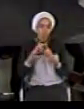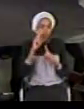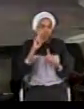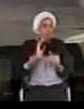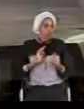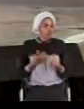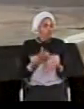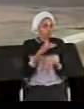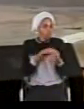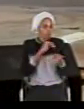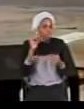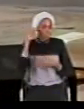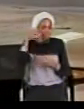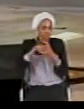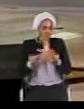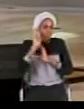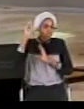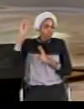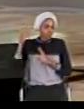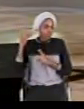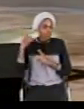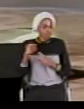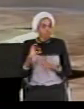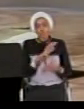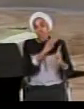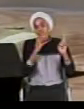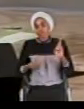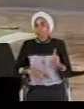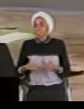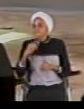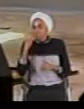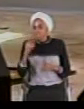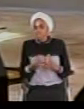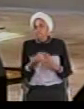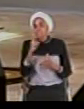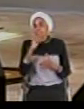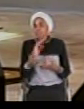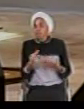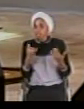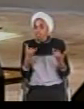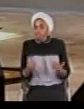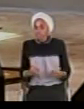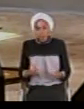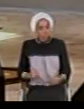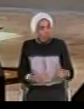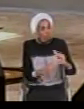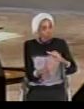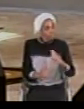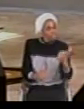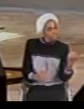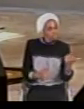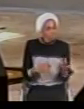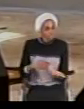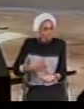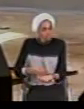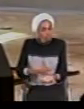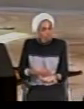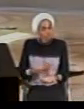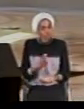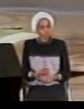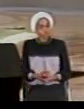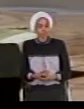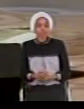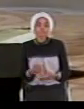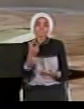into the grace of Christ. And then he said, they were now following another gospel.